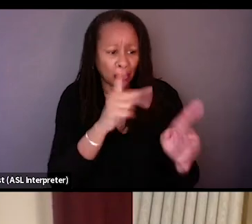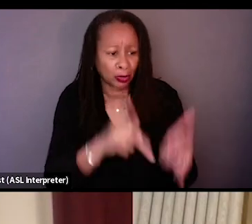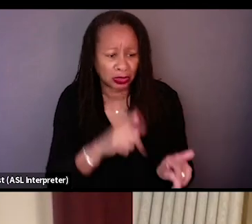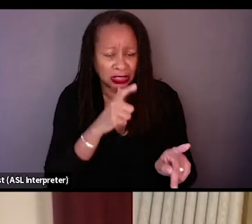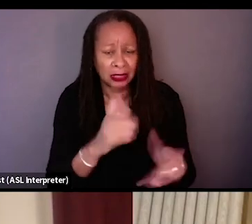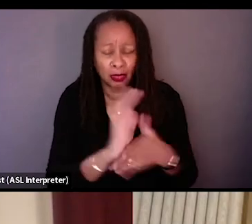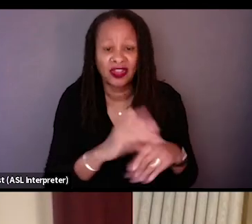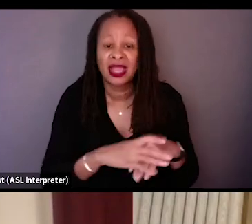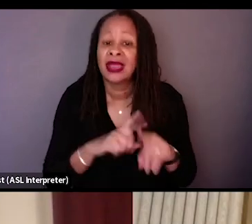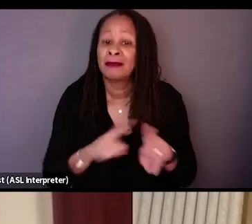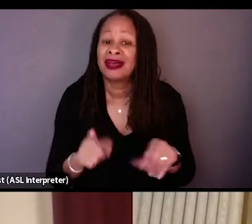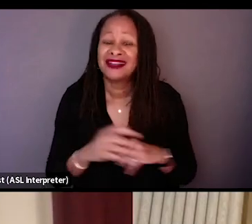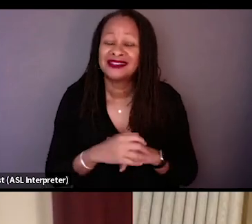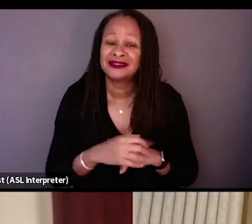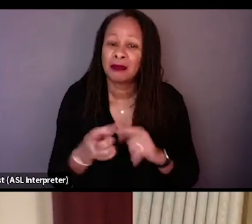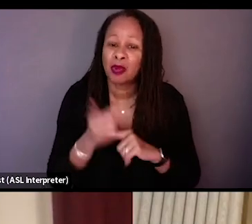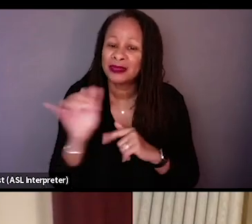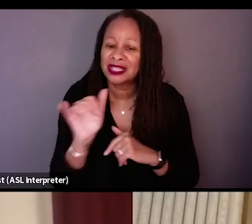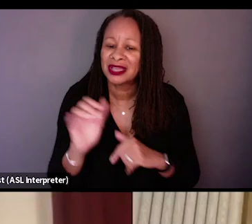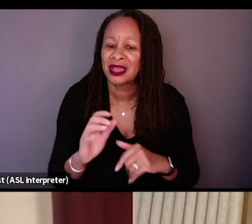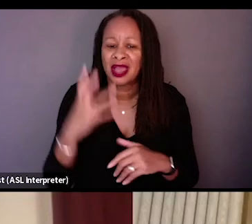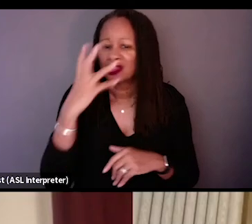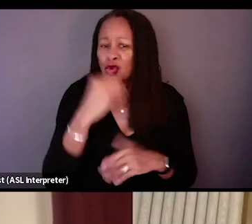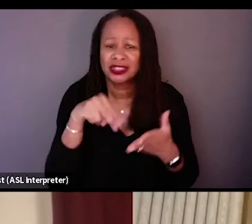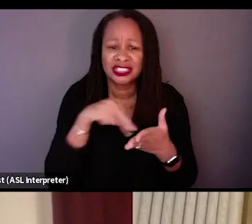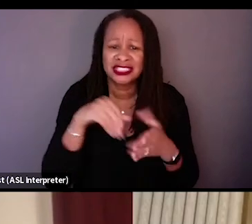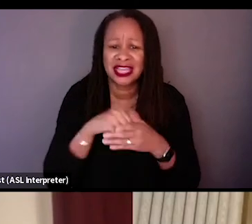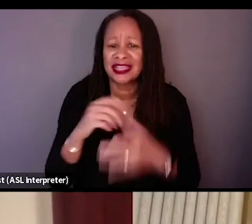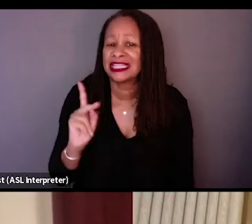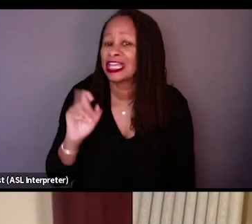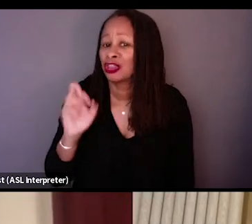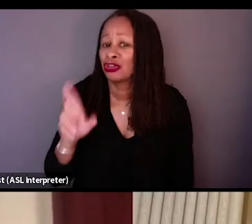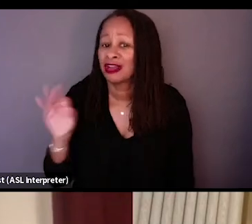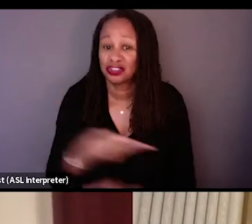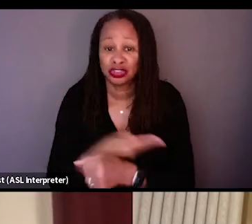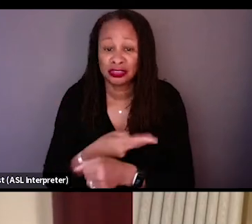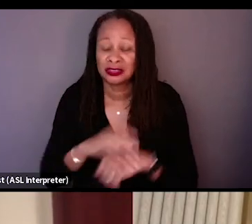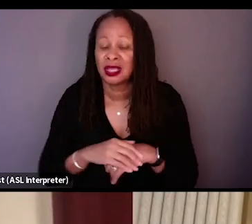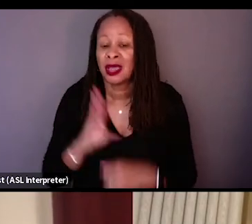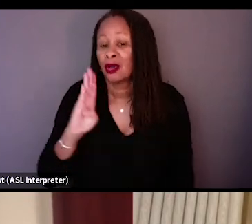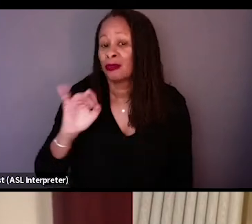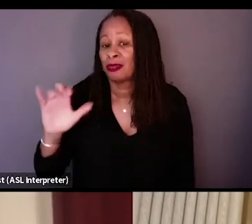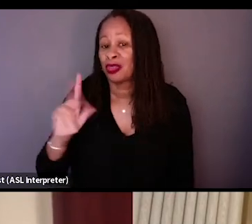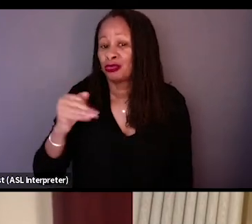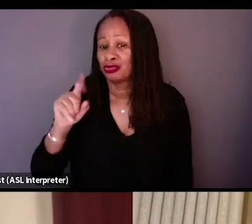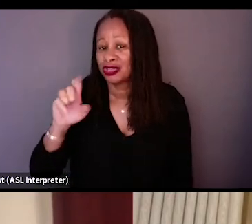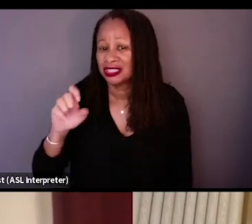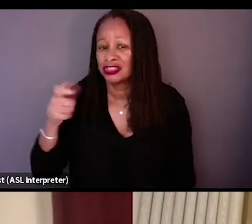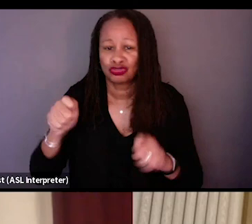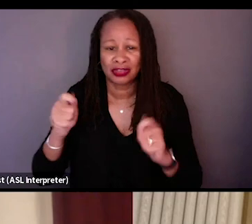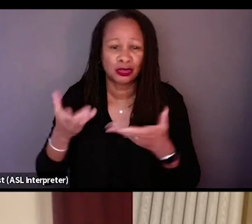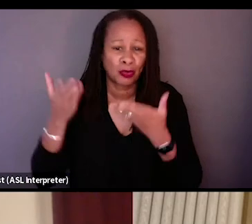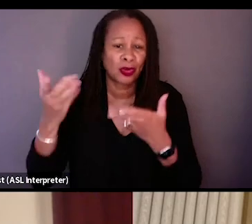but moments like that, the gorgeous dance in Killer Sheep, or Bill Breeze trying to puzzle out what it is he's trying to